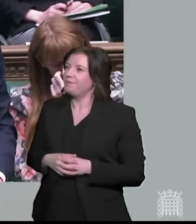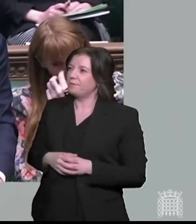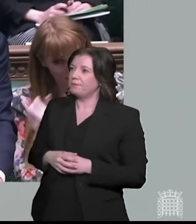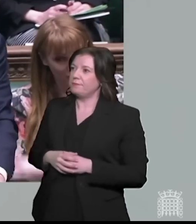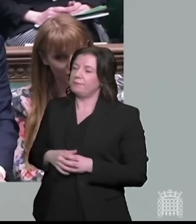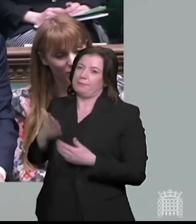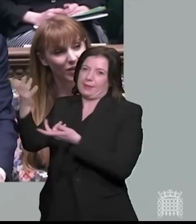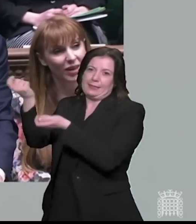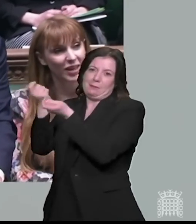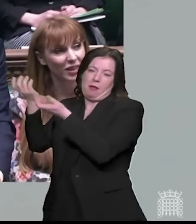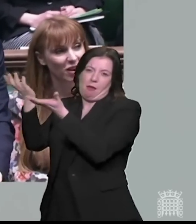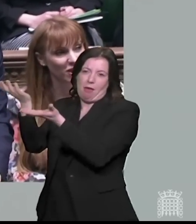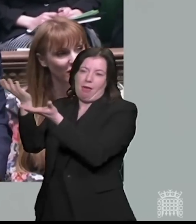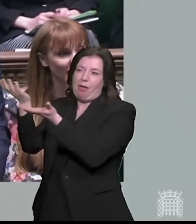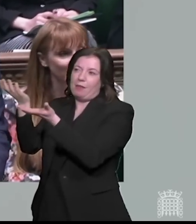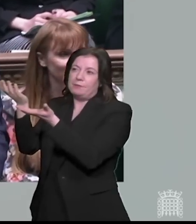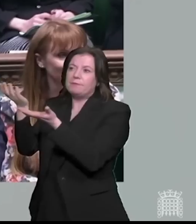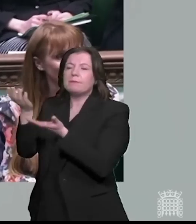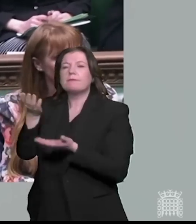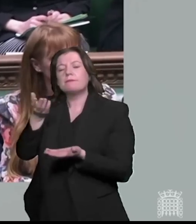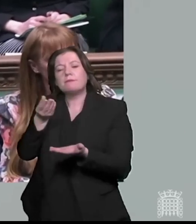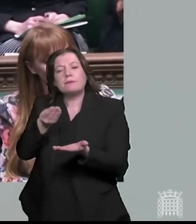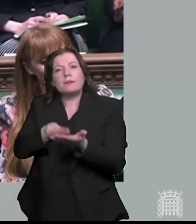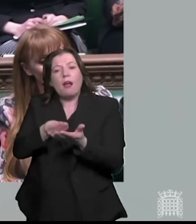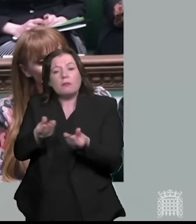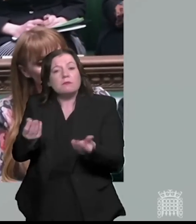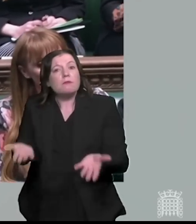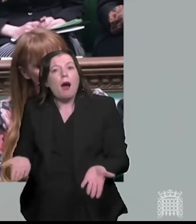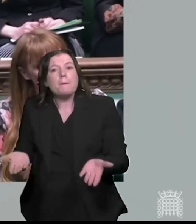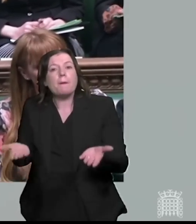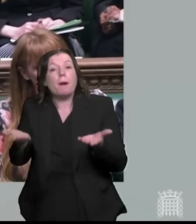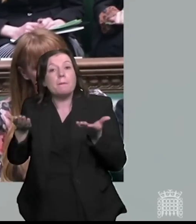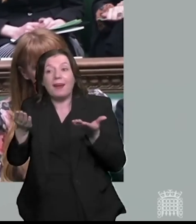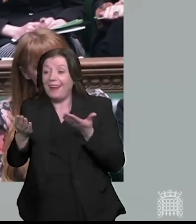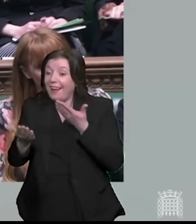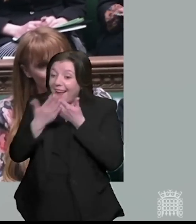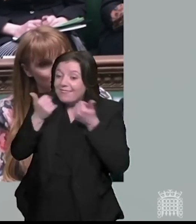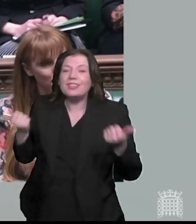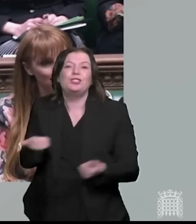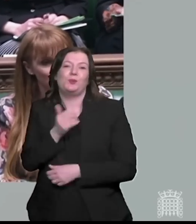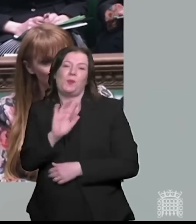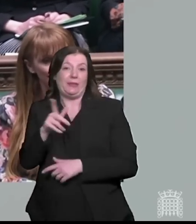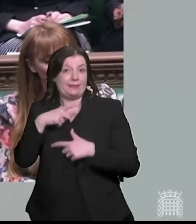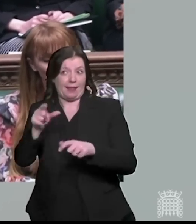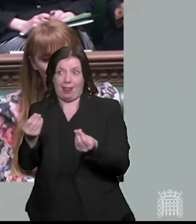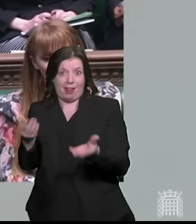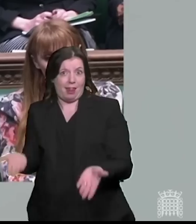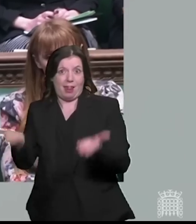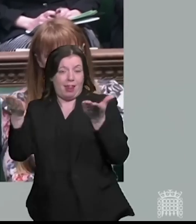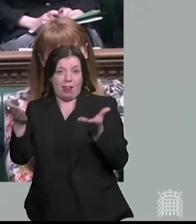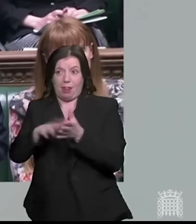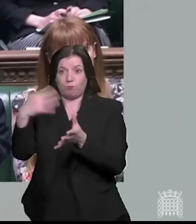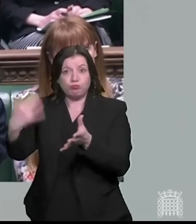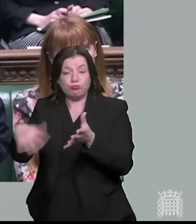But, Madam Deputy Speaker, the cost of living crisis is not over. And once again, they've left money